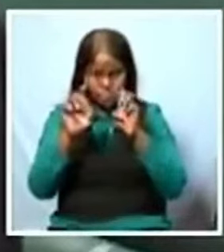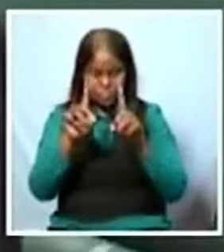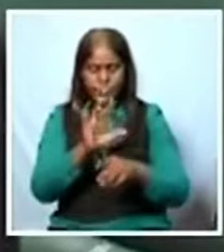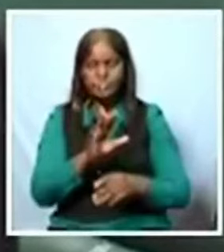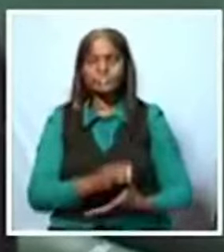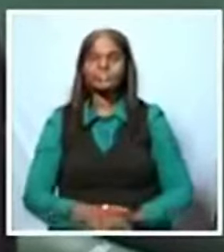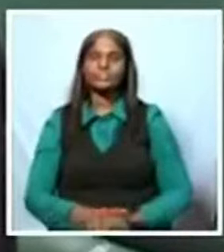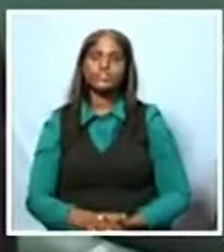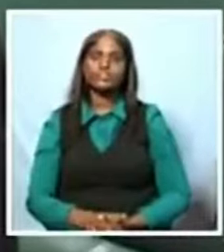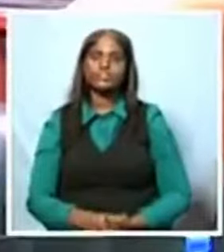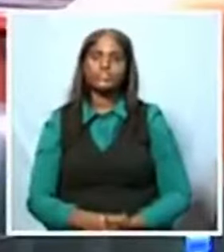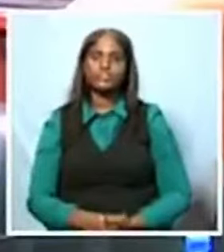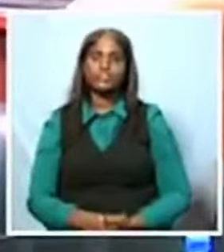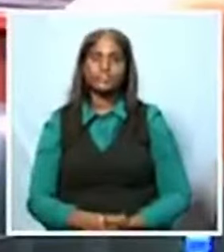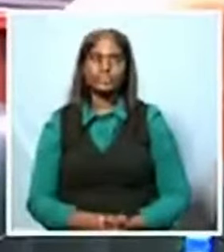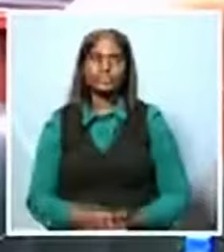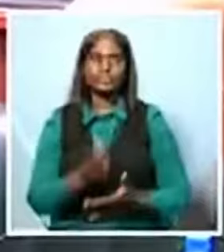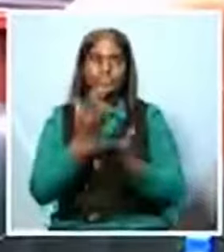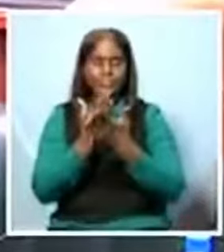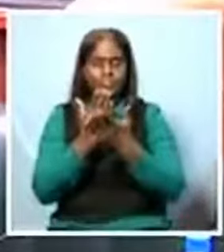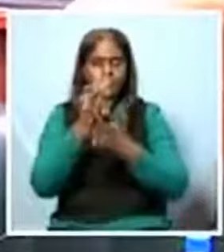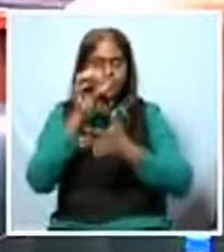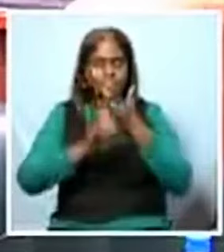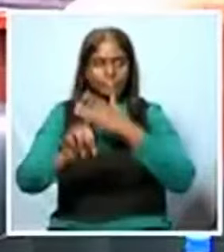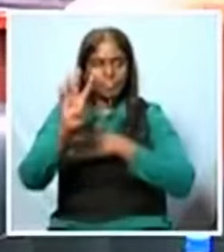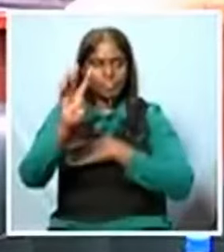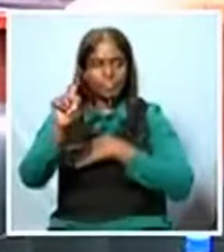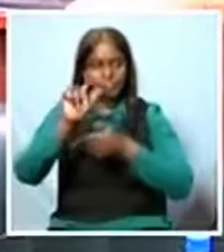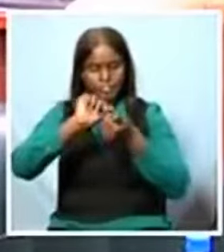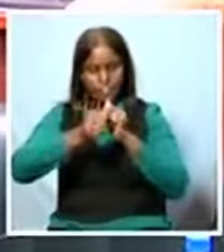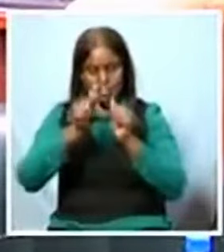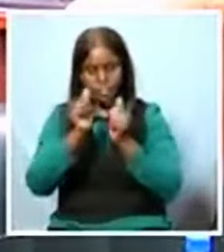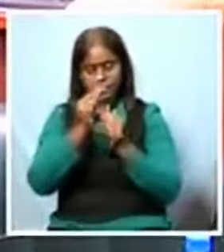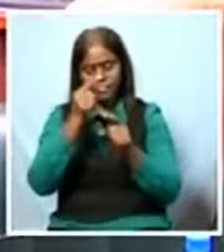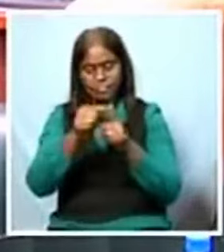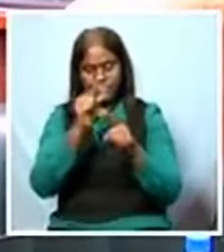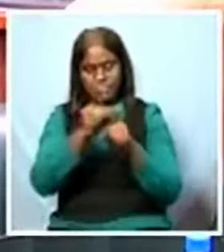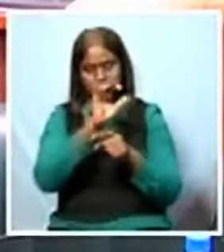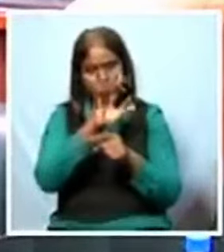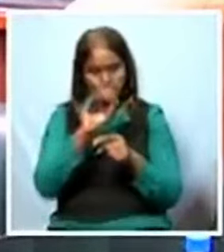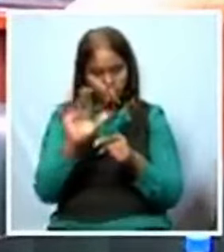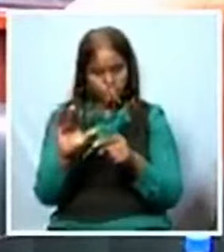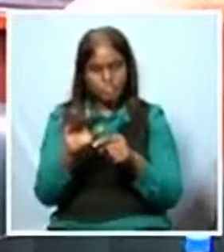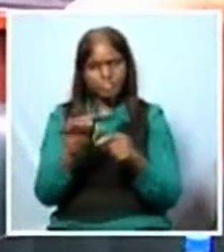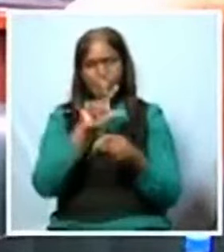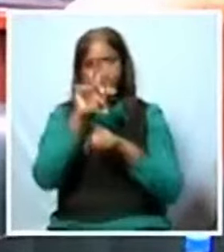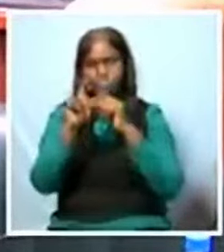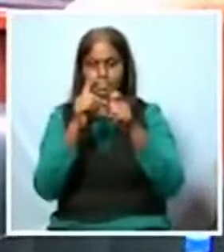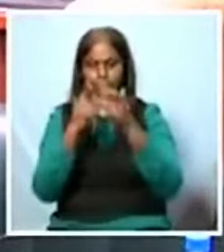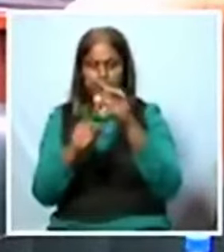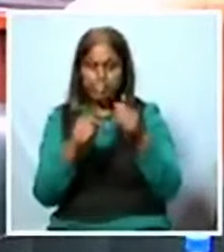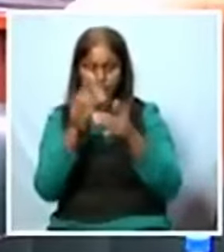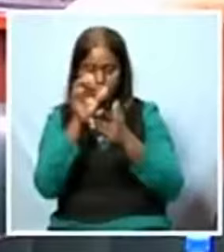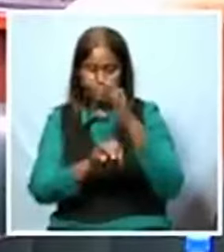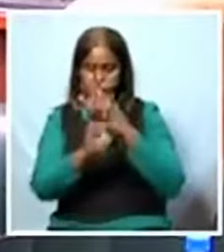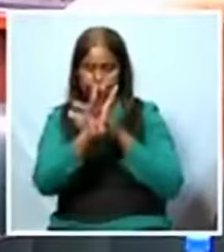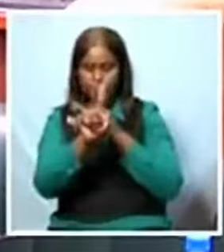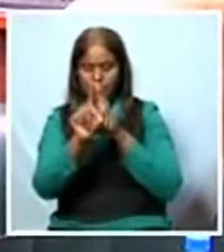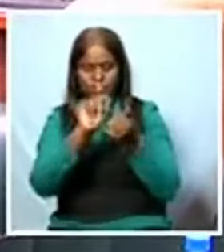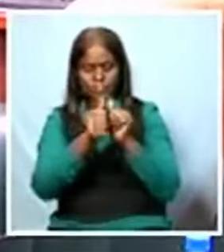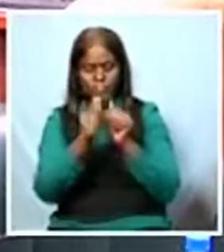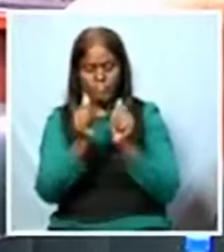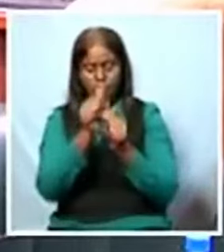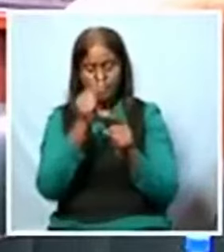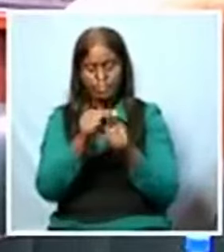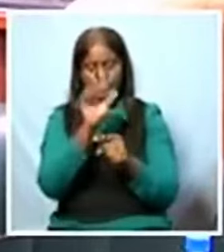Education. I beg to move that Clause 41 be amended with words as circulated. The question is that Clause 41 be amended